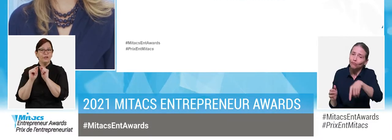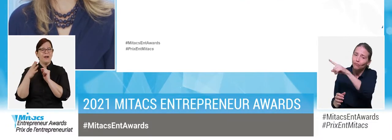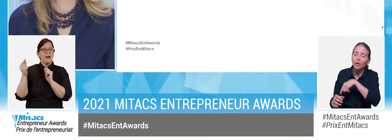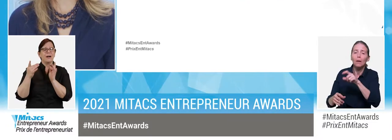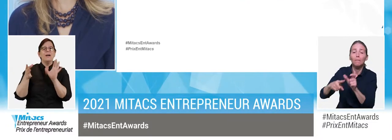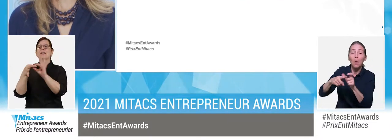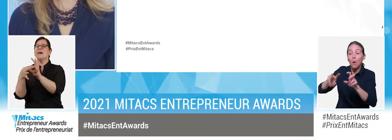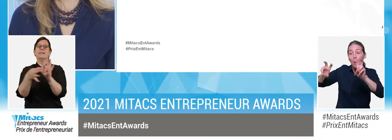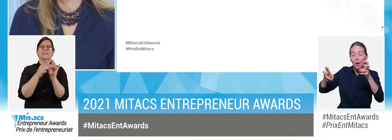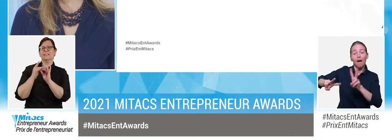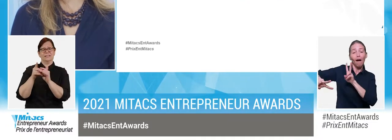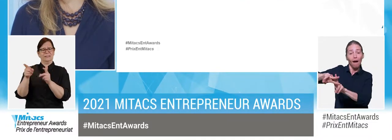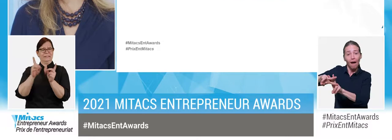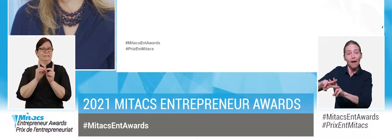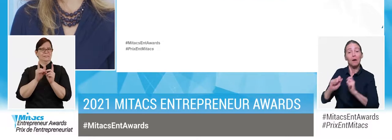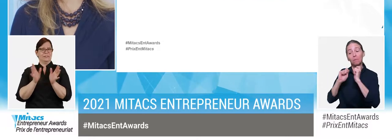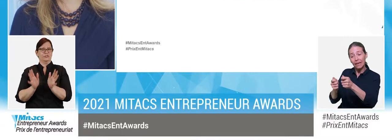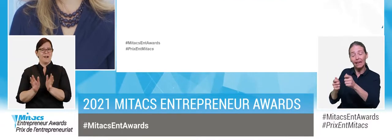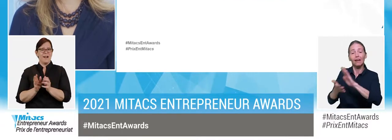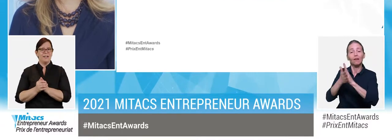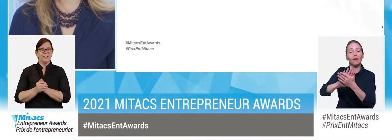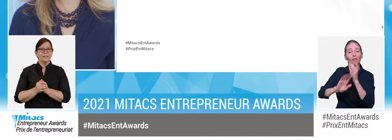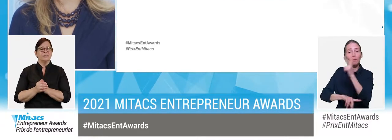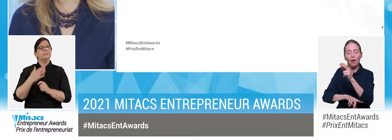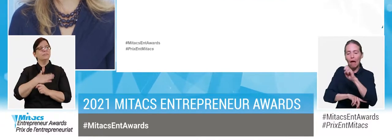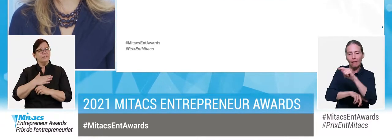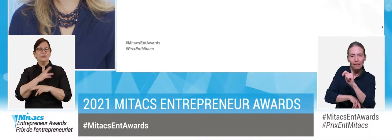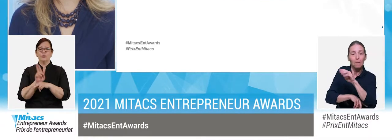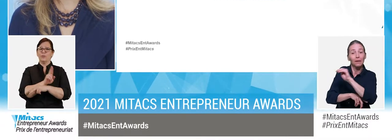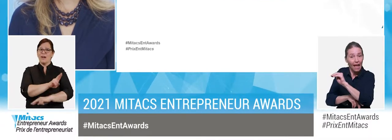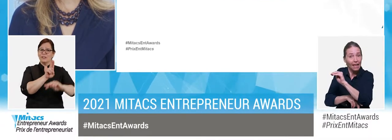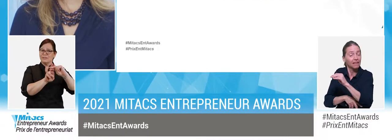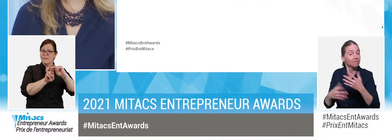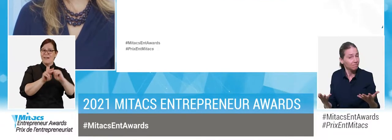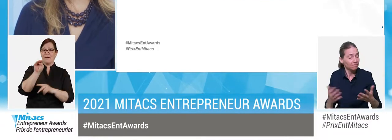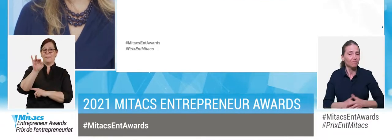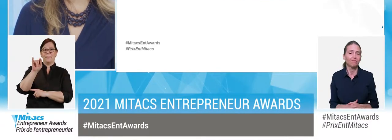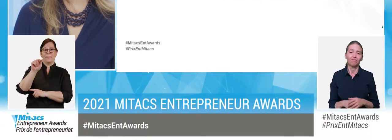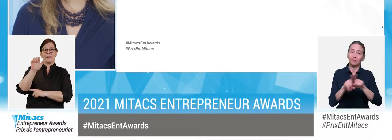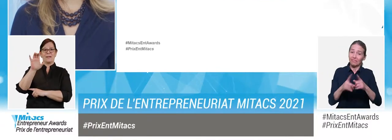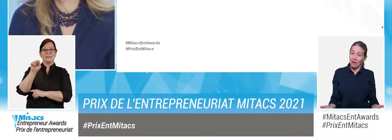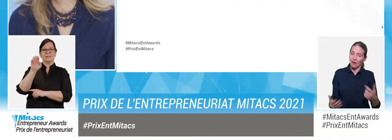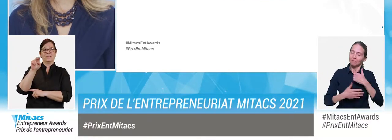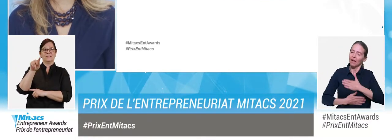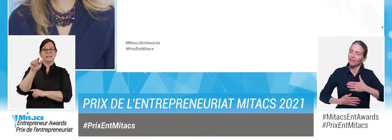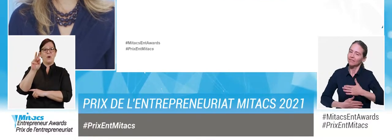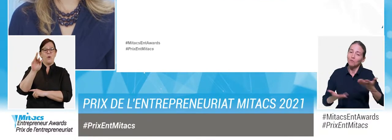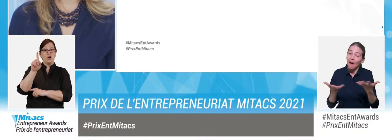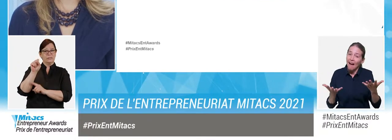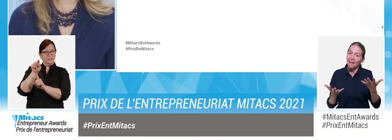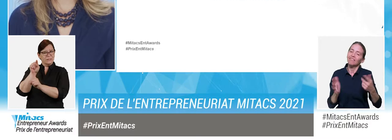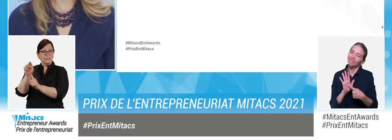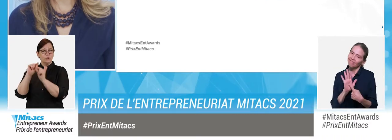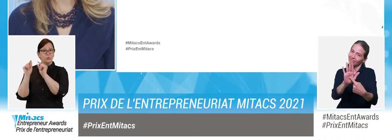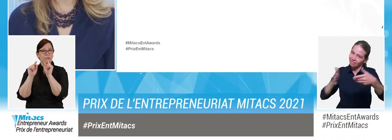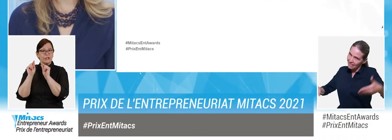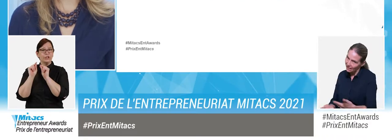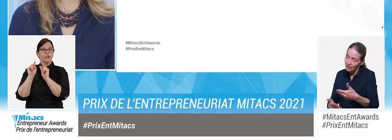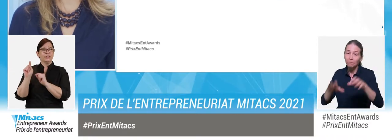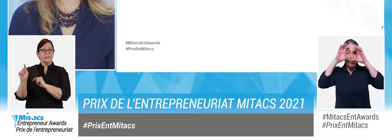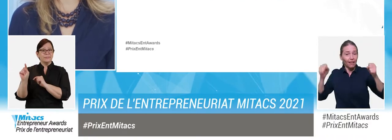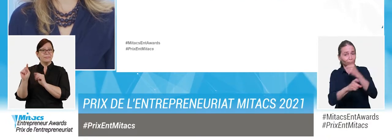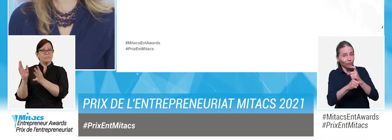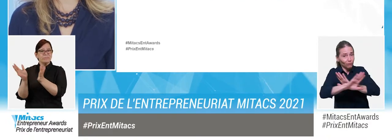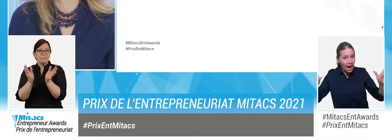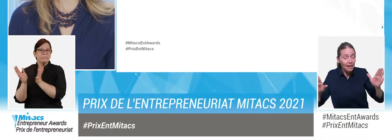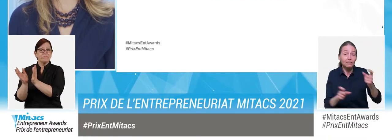#MitacsAndAwards on Twitter and connect with other guests in the digital chat. Vous pouvez également participer à la conversation sur Twitter